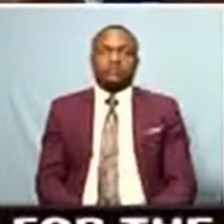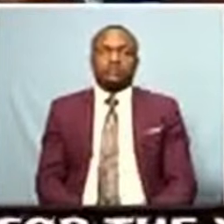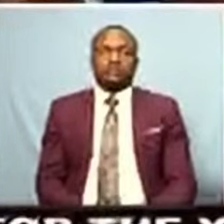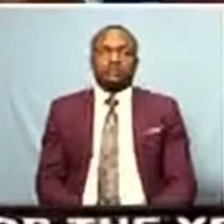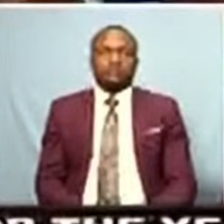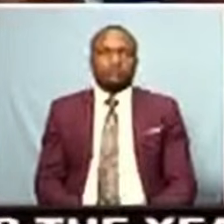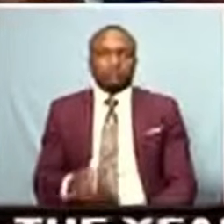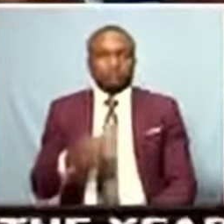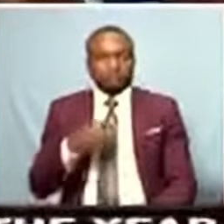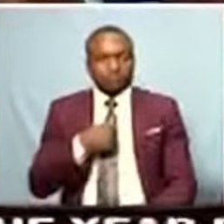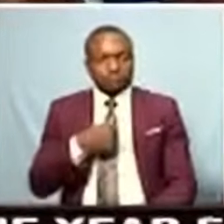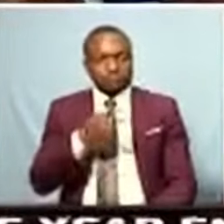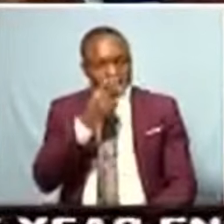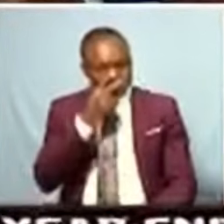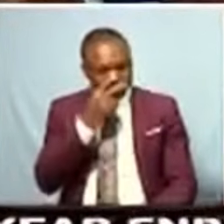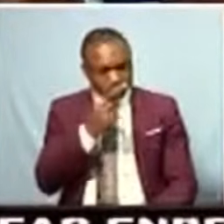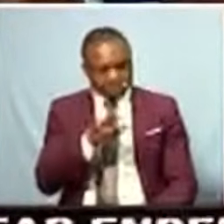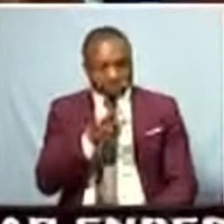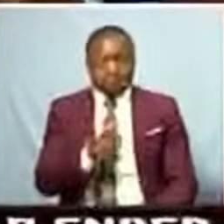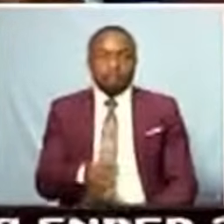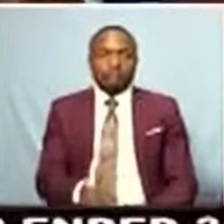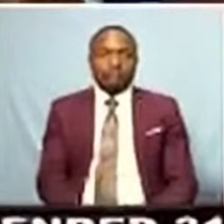I'm looking at the